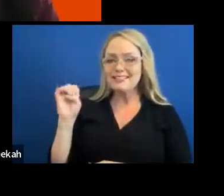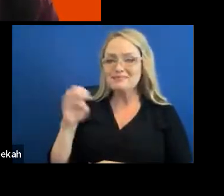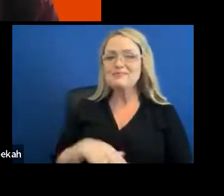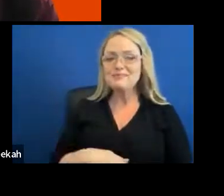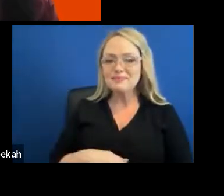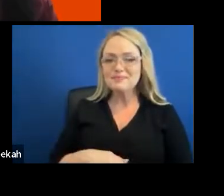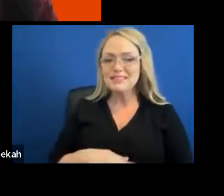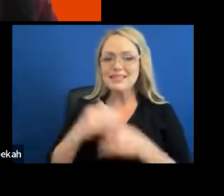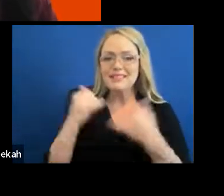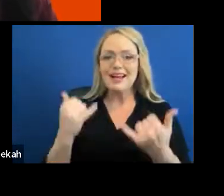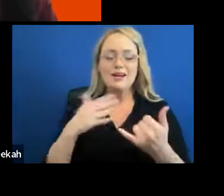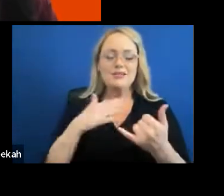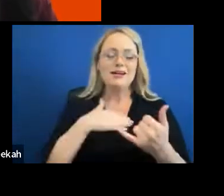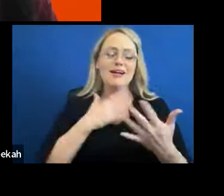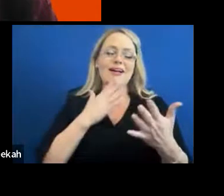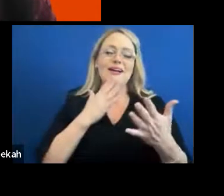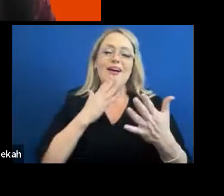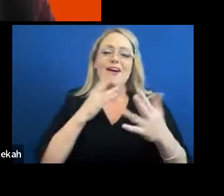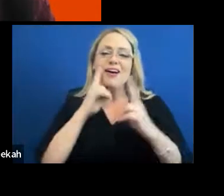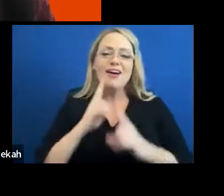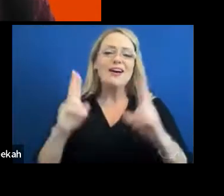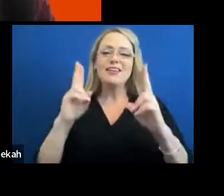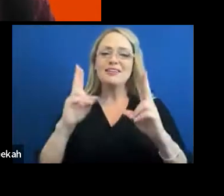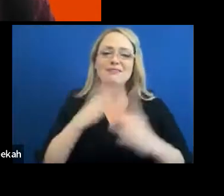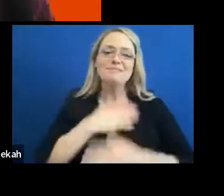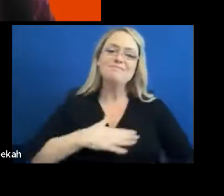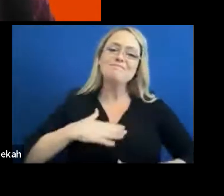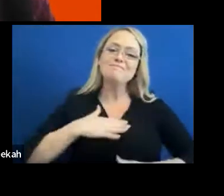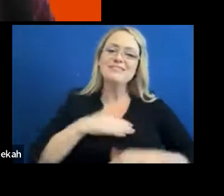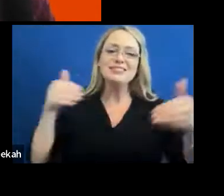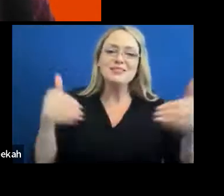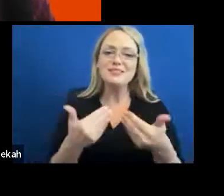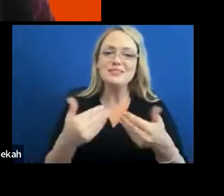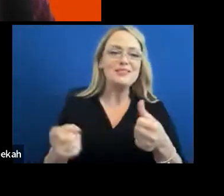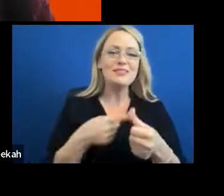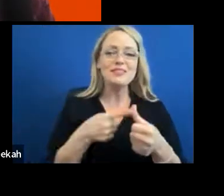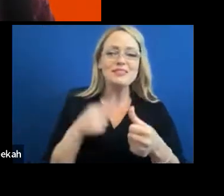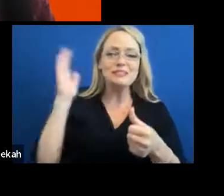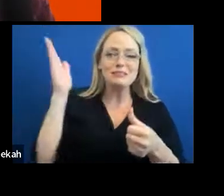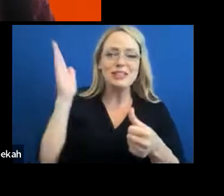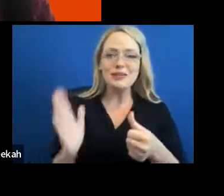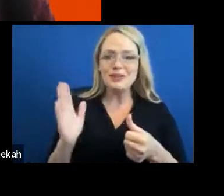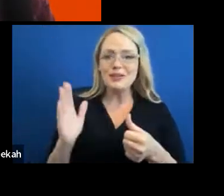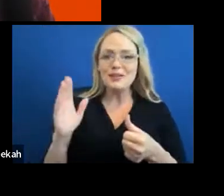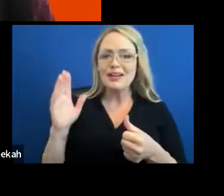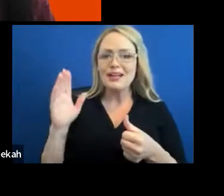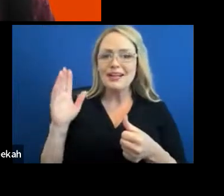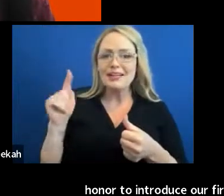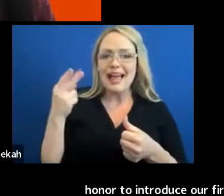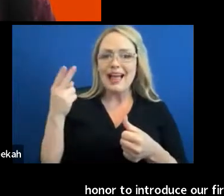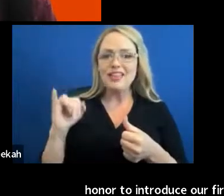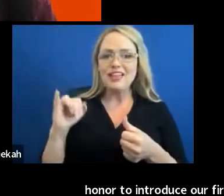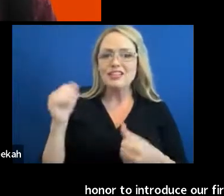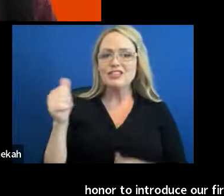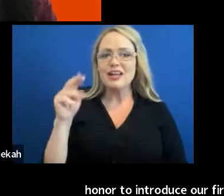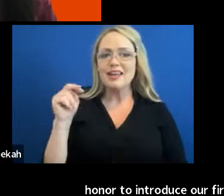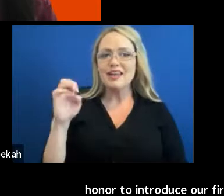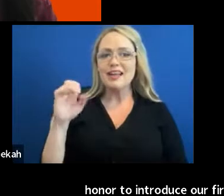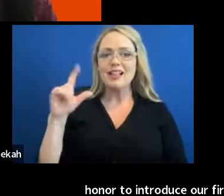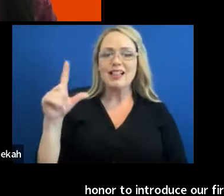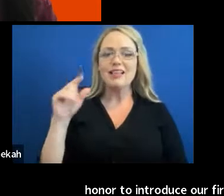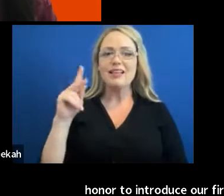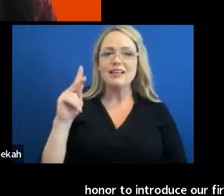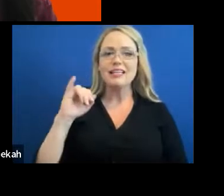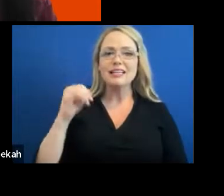it is my great honor to introduce our first speaker, Kathy Jetn-il-Kijiner. Kathy is a poet of Marshall